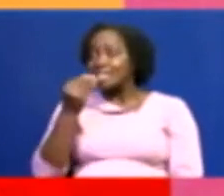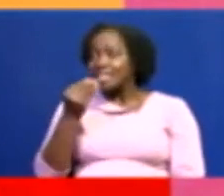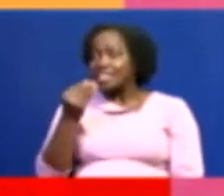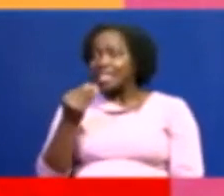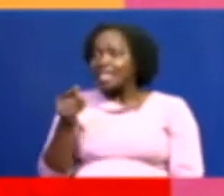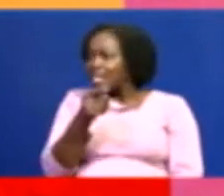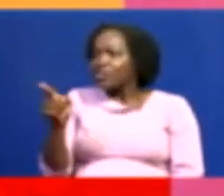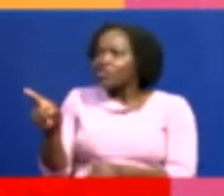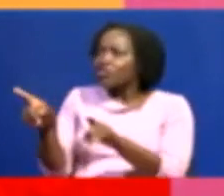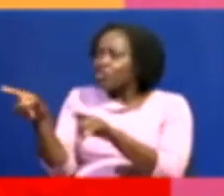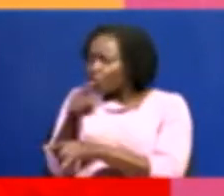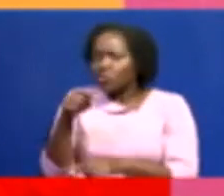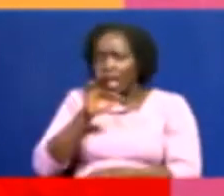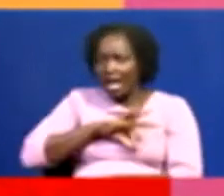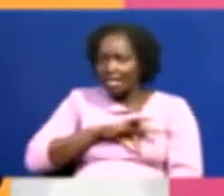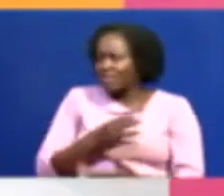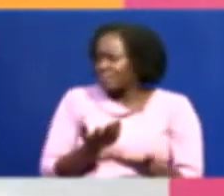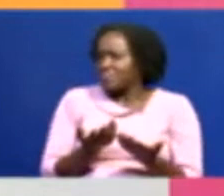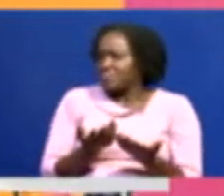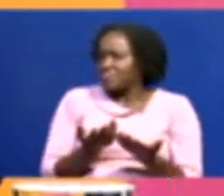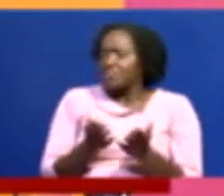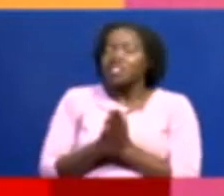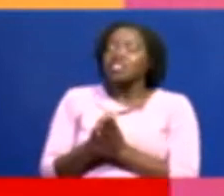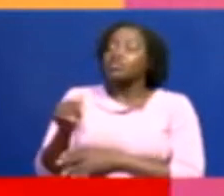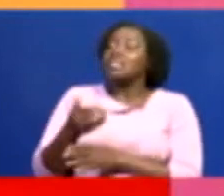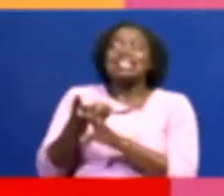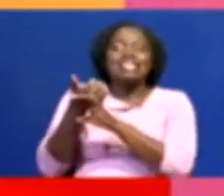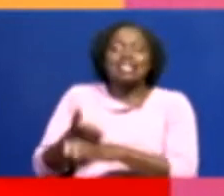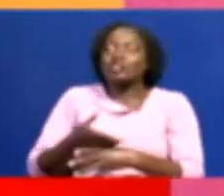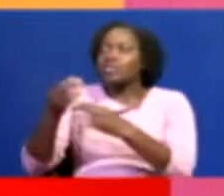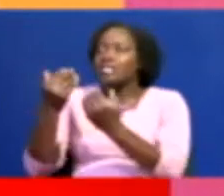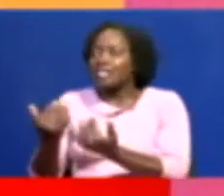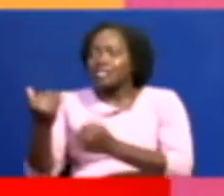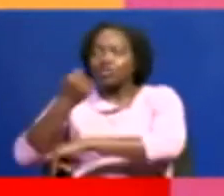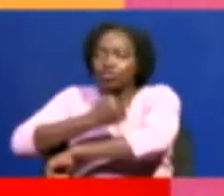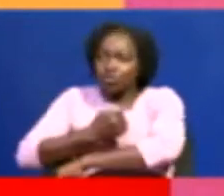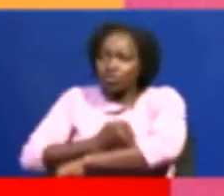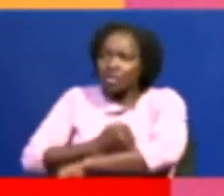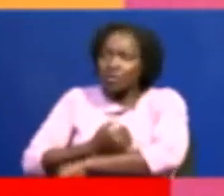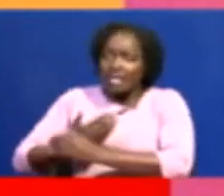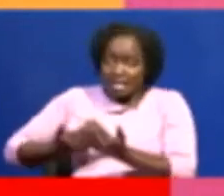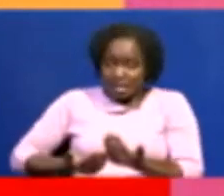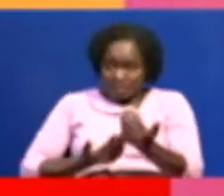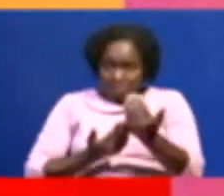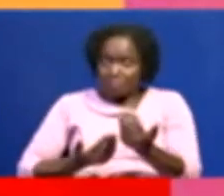for those who are earning. Mm-hmm. Today we are not, it is difficult to take your children to school, even baby class, mm-hmm. you know? And those are the